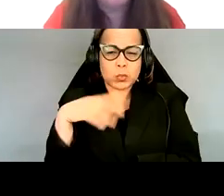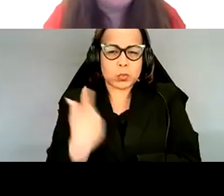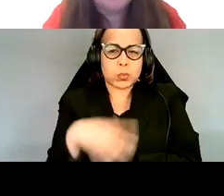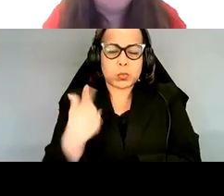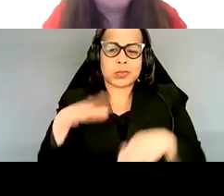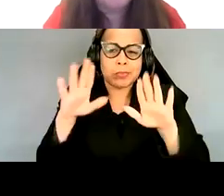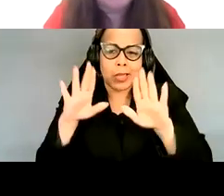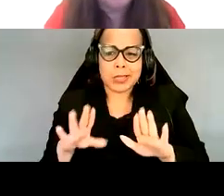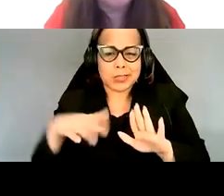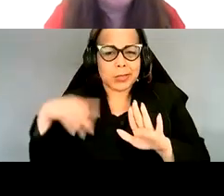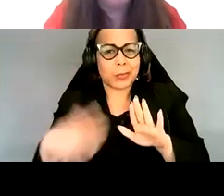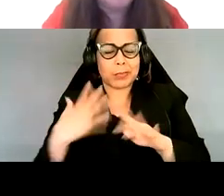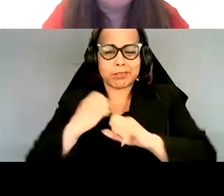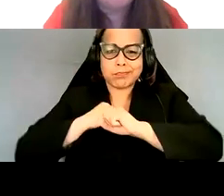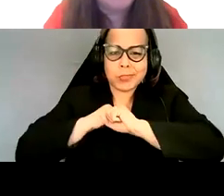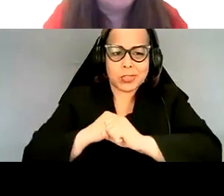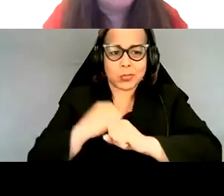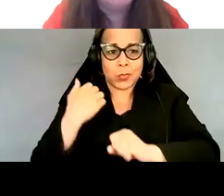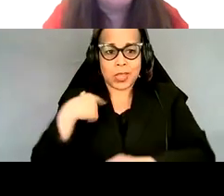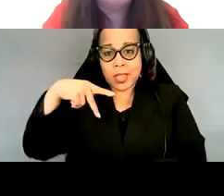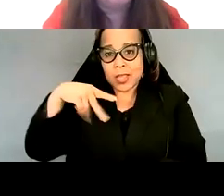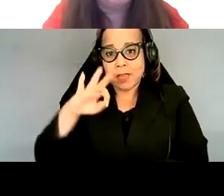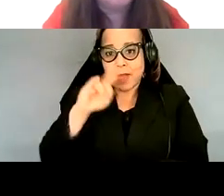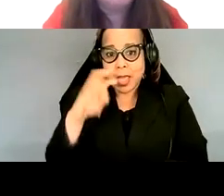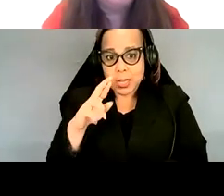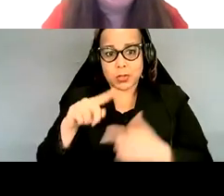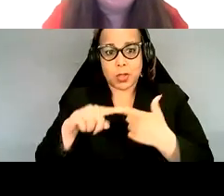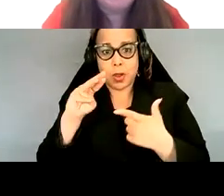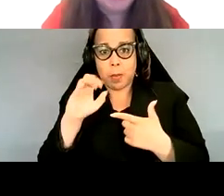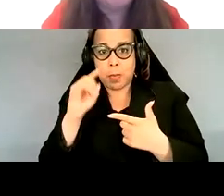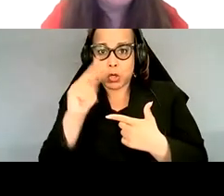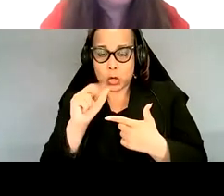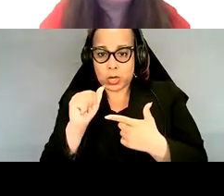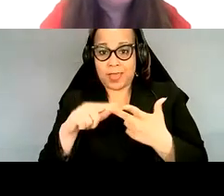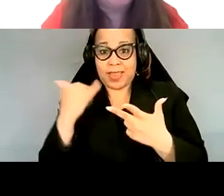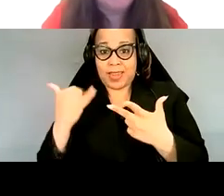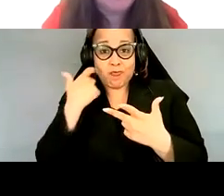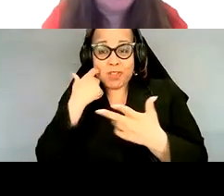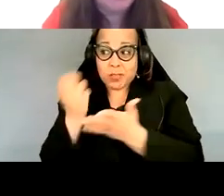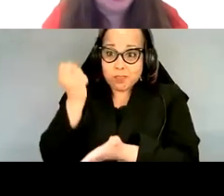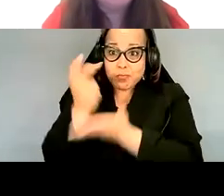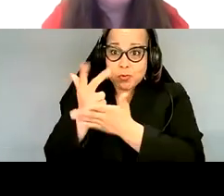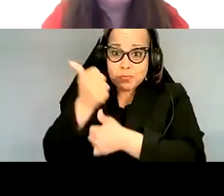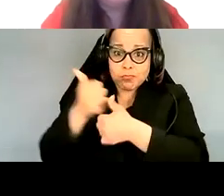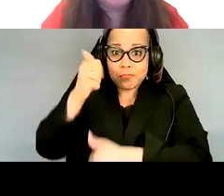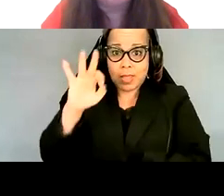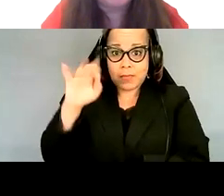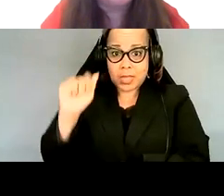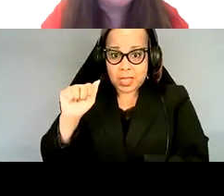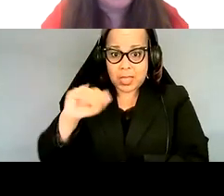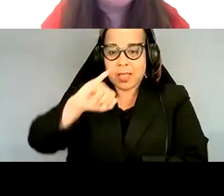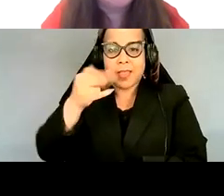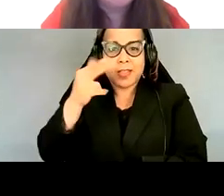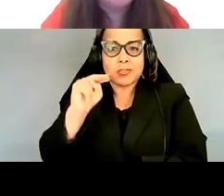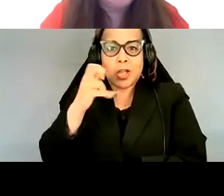vaccines with incredible protection. We have Pfizer, we have Moderna, and now recently approved by the FDA, we have Johnson